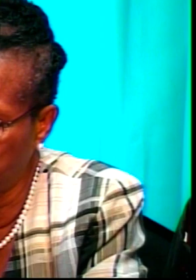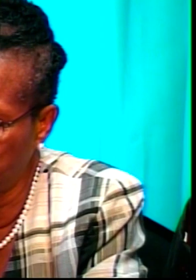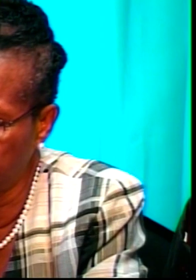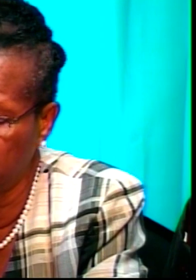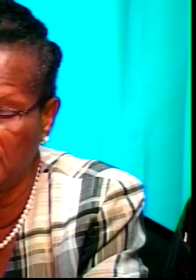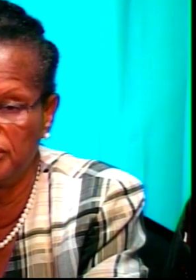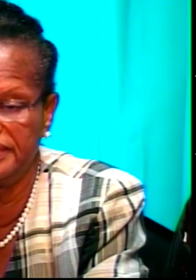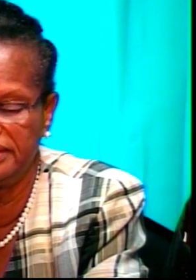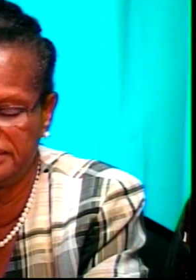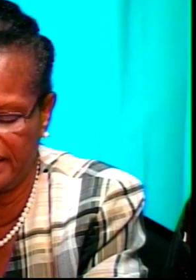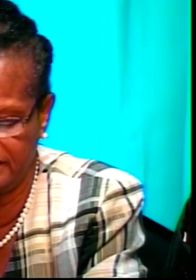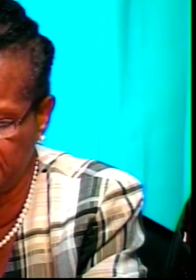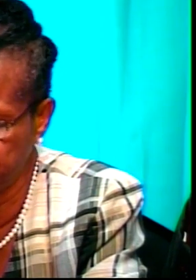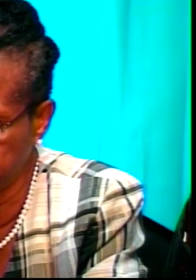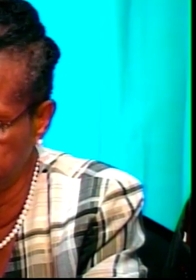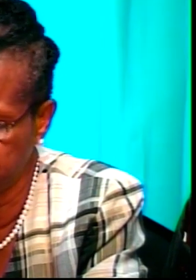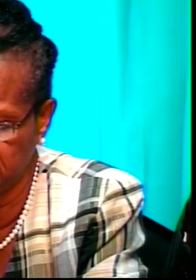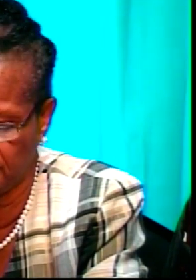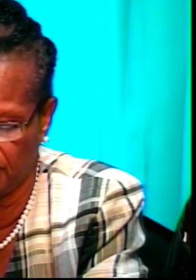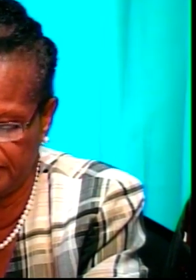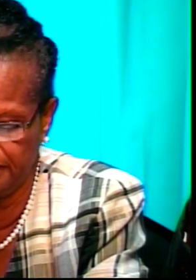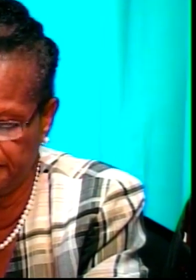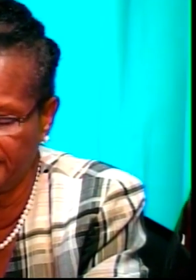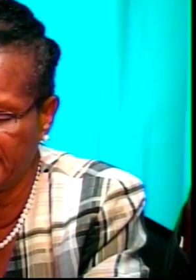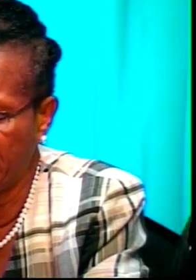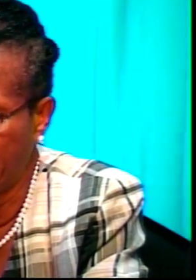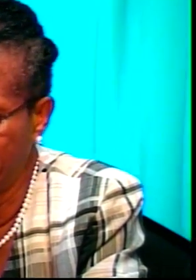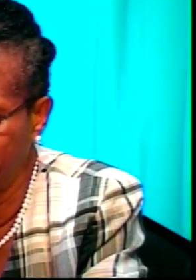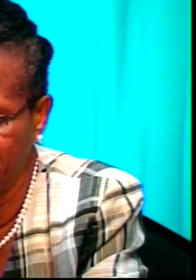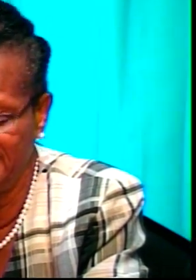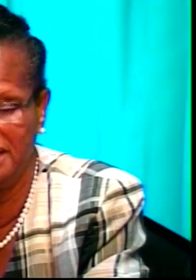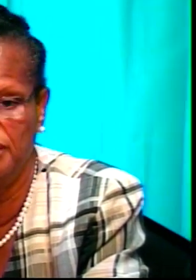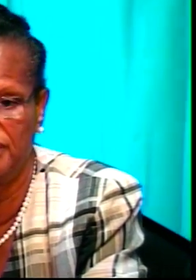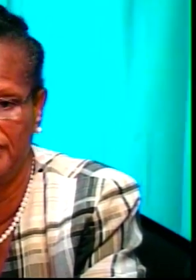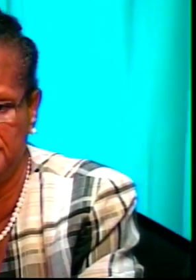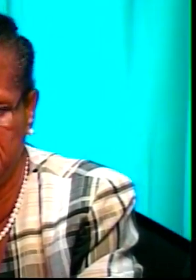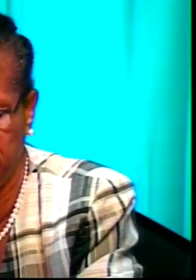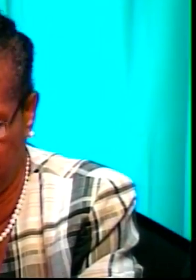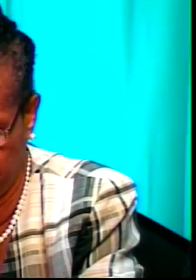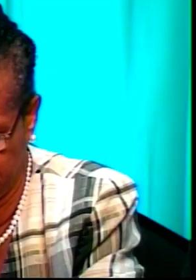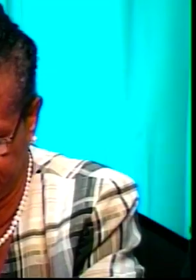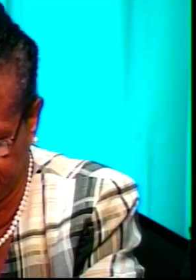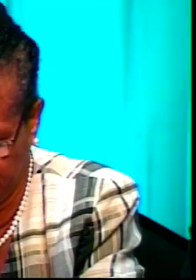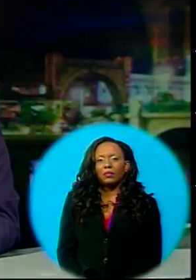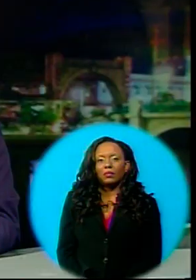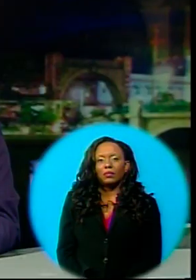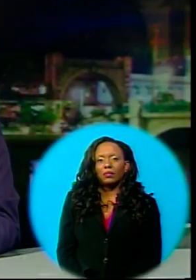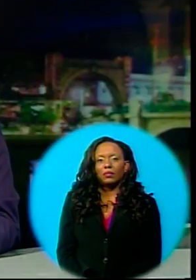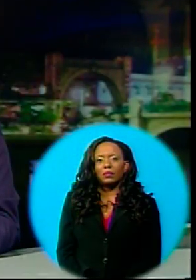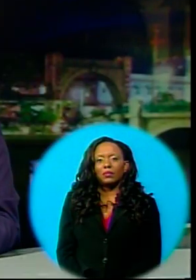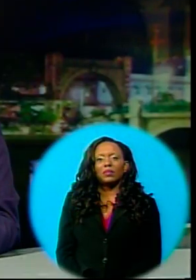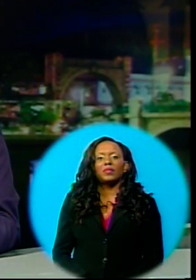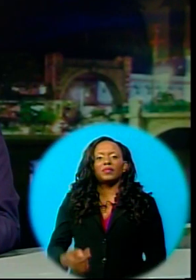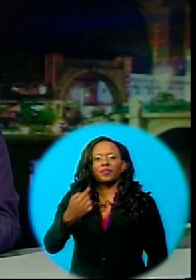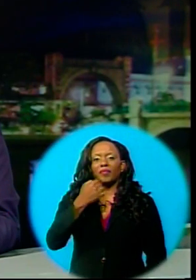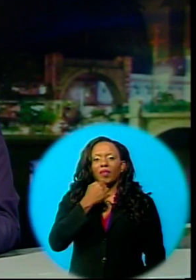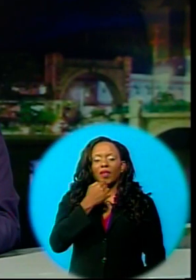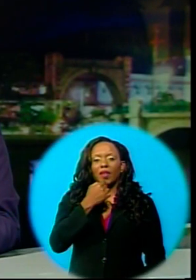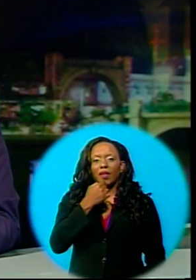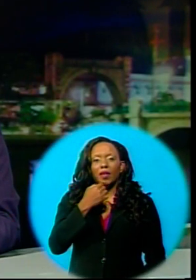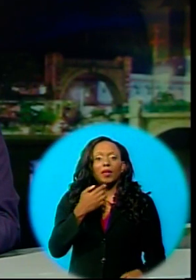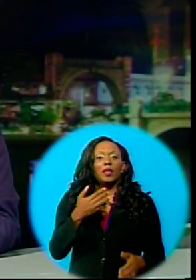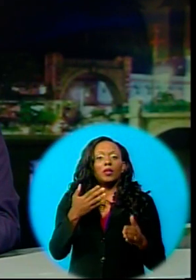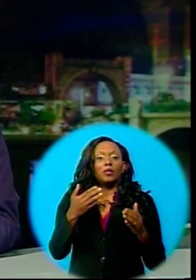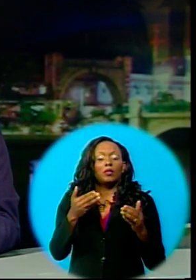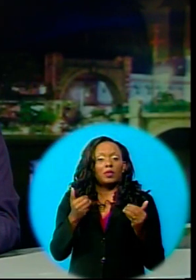coming on board along with the Sanitation Services Authority and the Immigration Department. Ms. Smith says in the